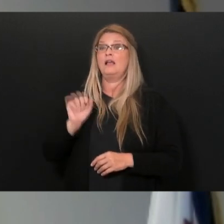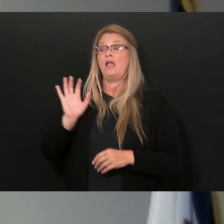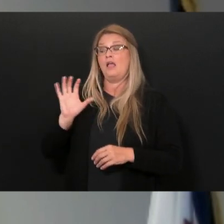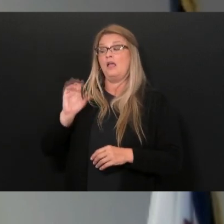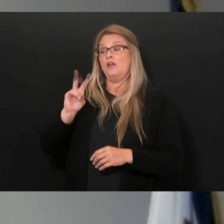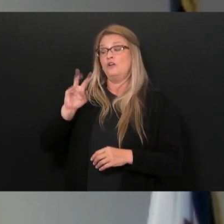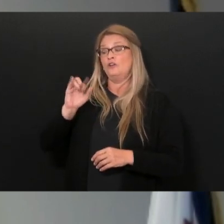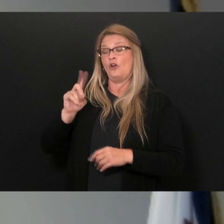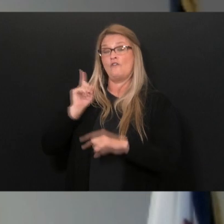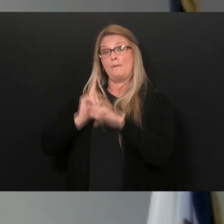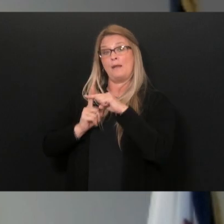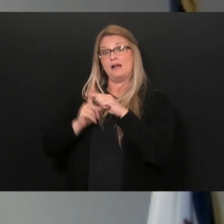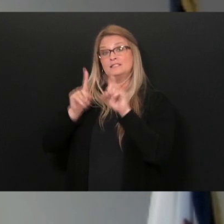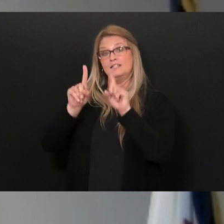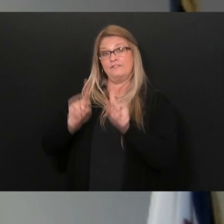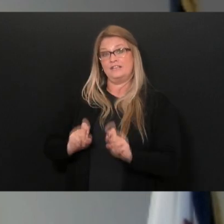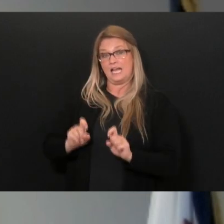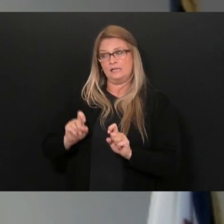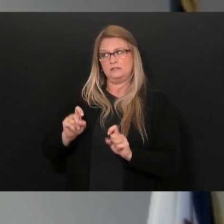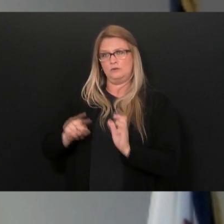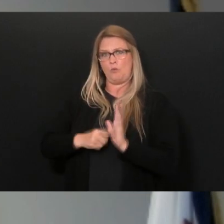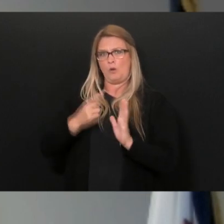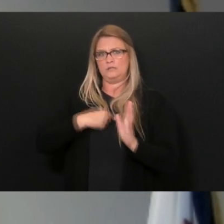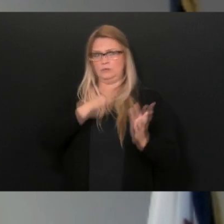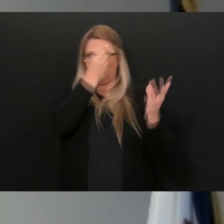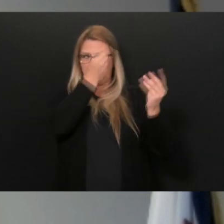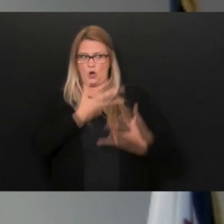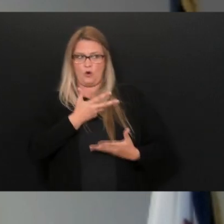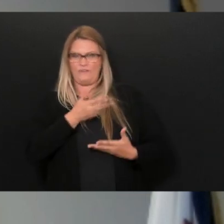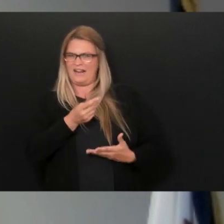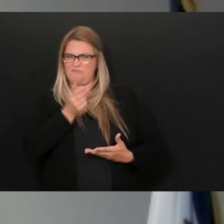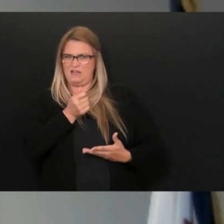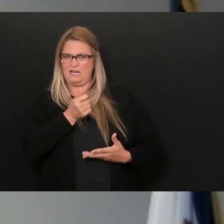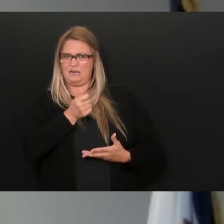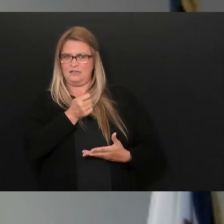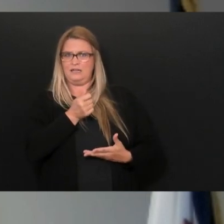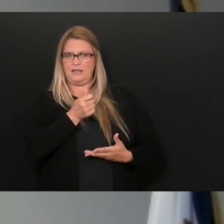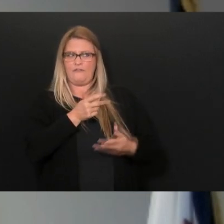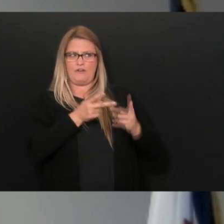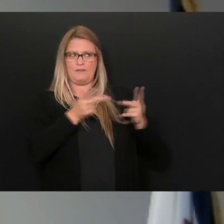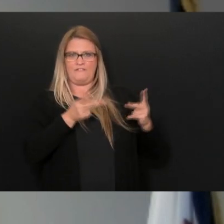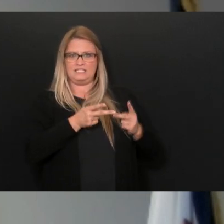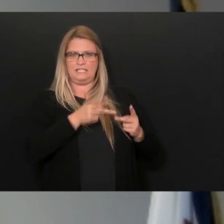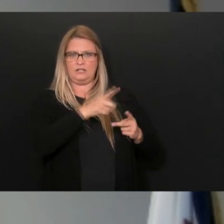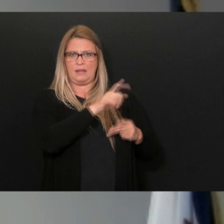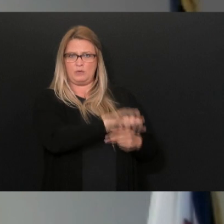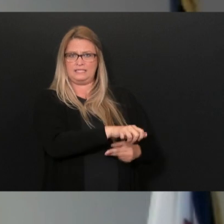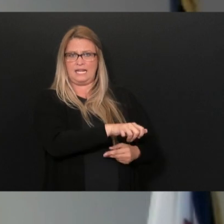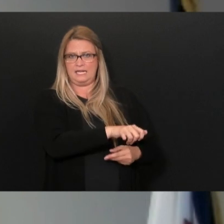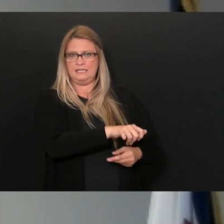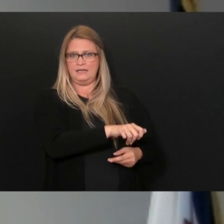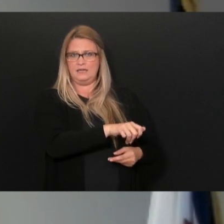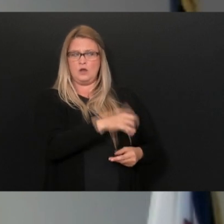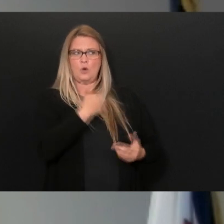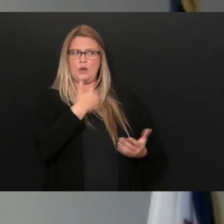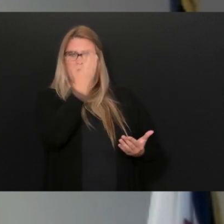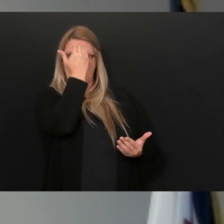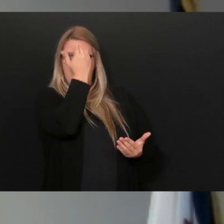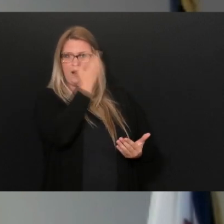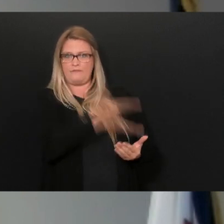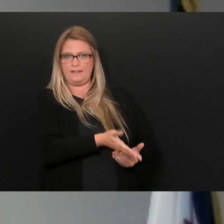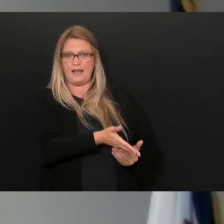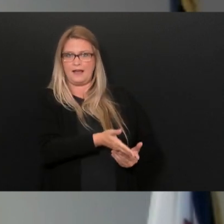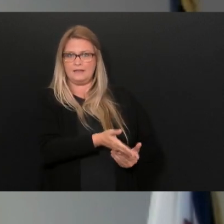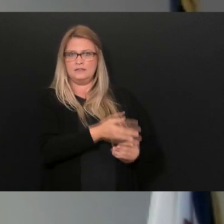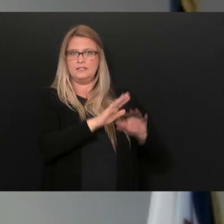positive test, we were notified immediately from the facilities that they were in. So we were aware of that.